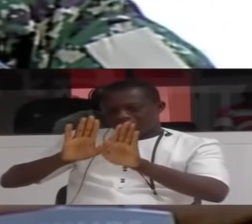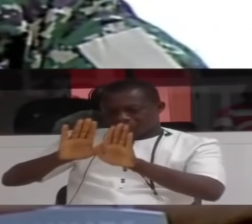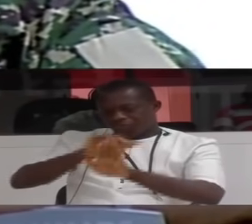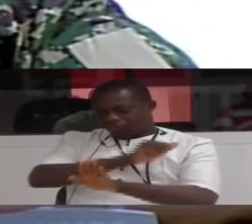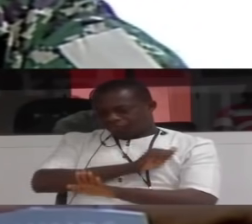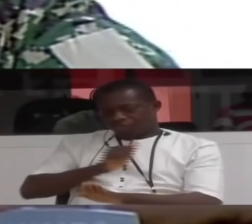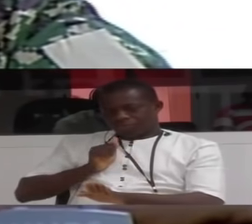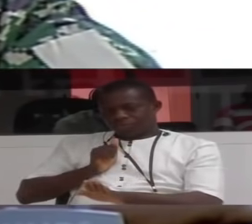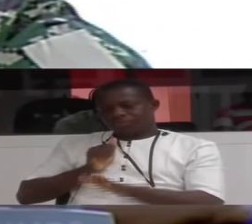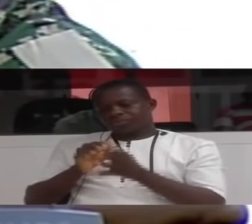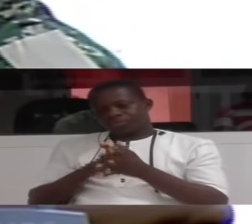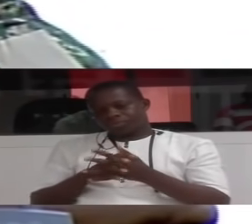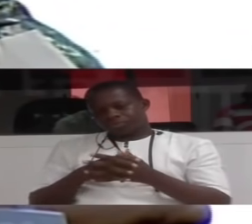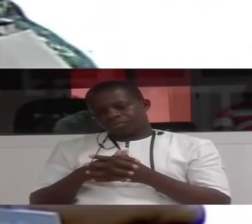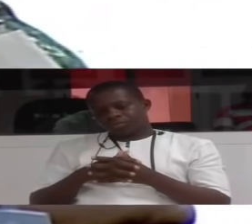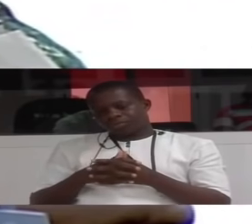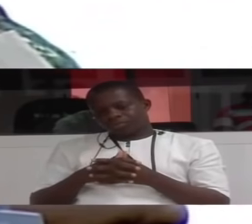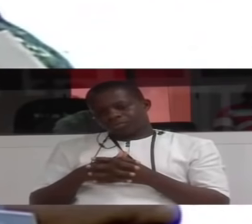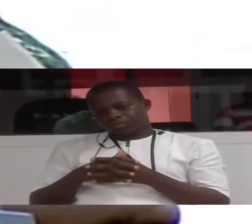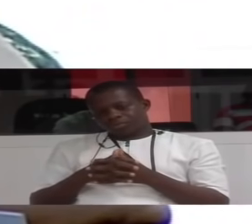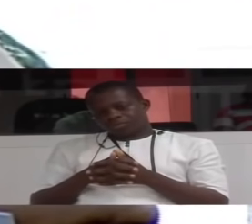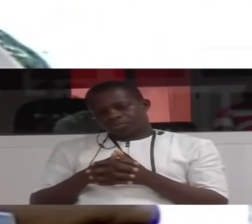the Independence Drive and he was waiting for us.